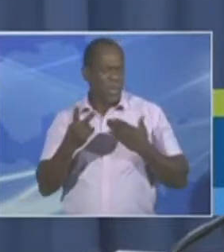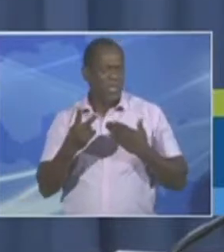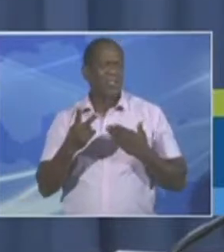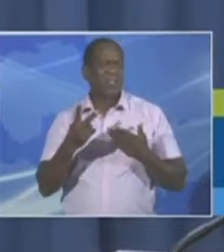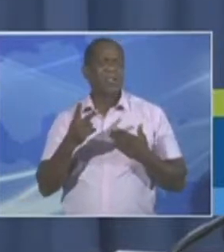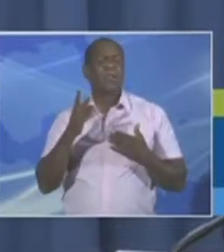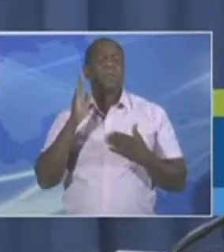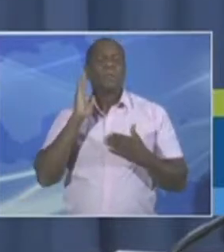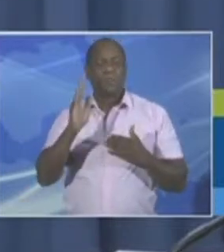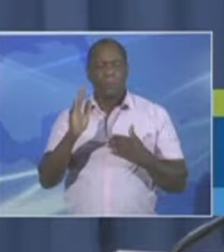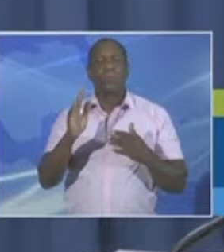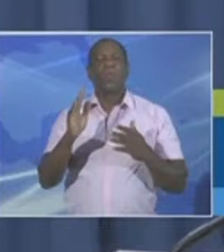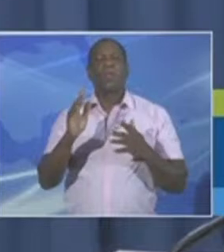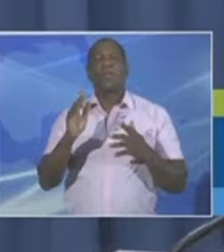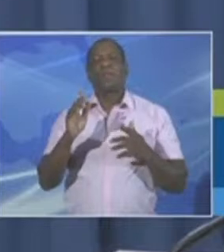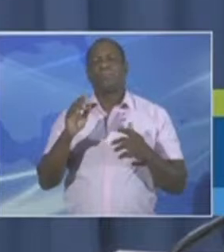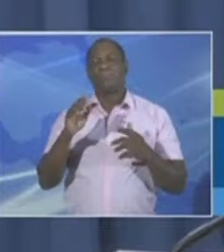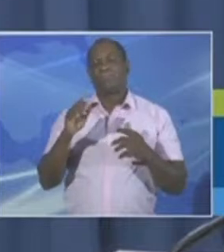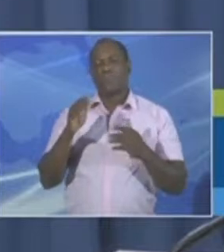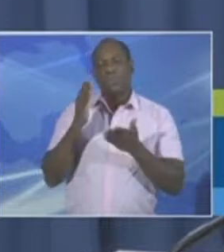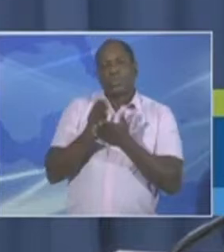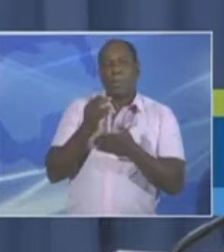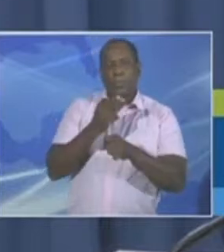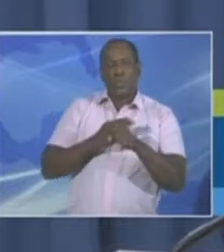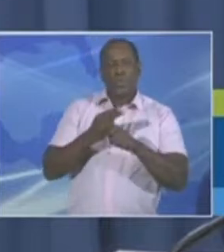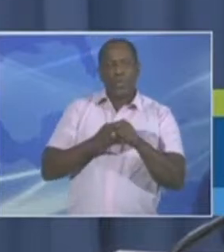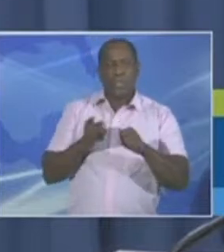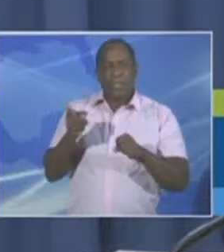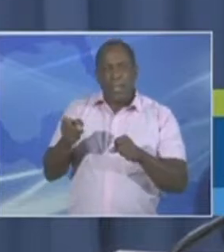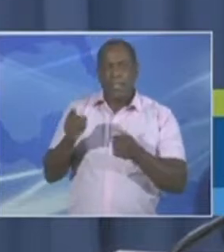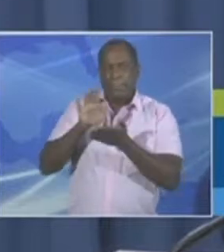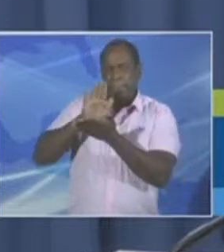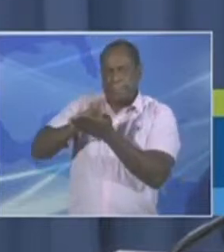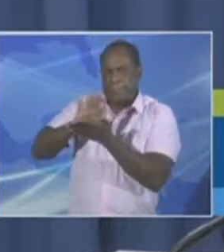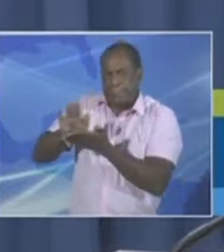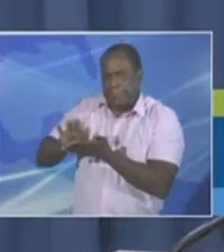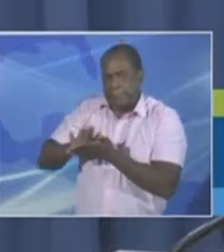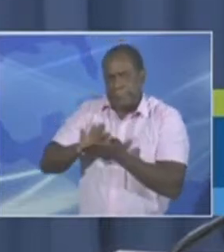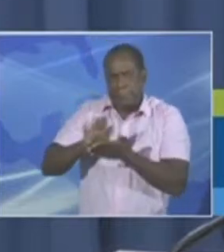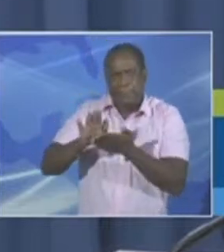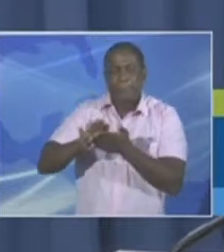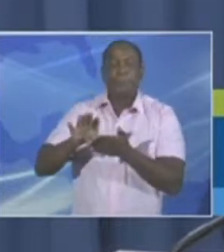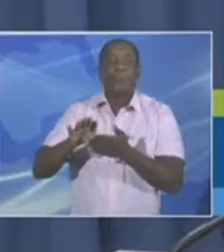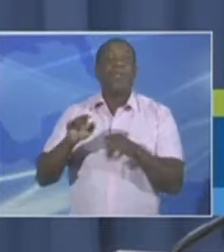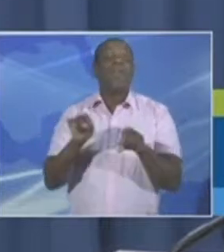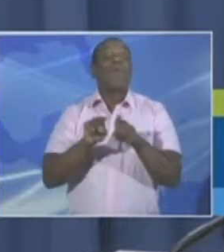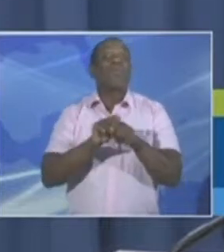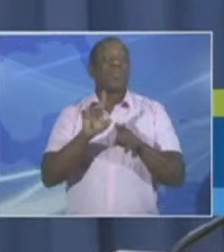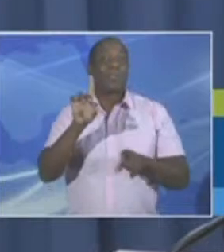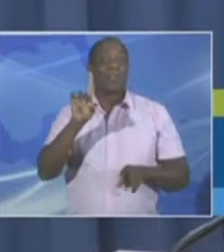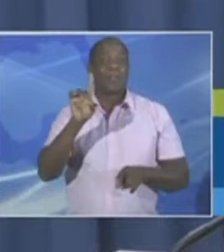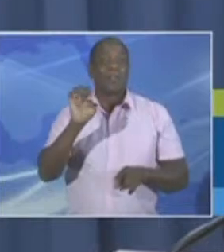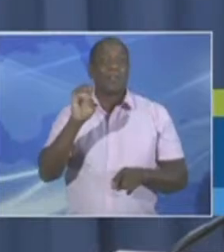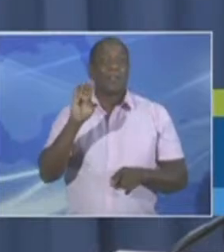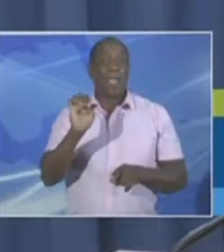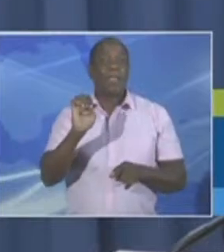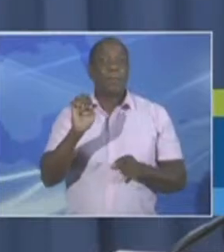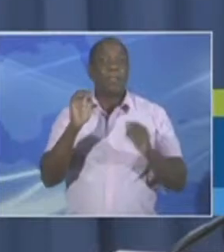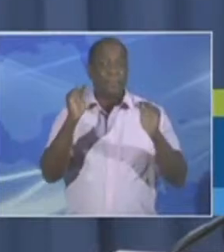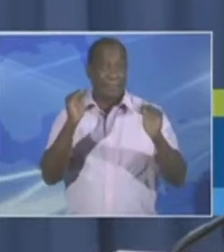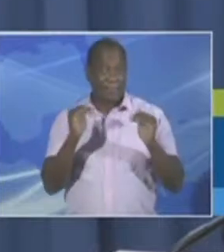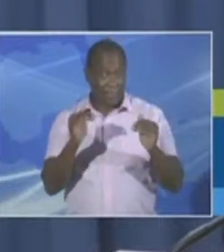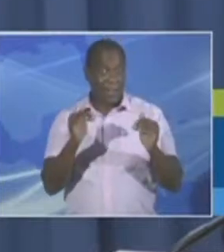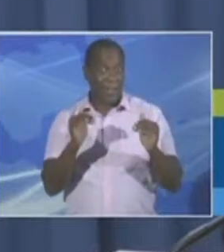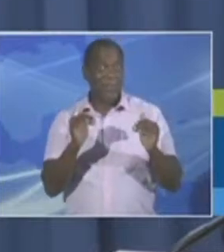on. So that is on the way out. Also on the way out is the day-based step-down facility, also on the